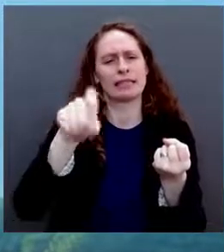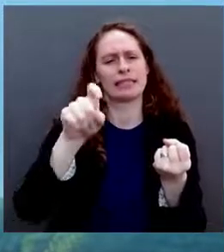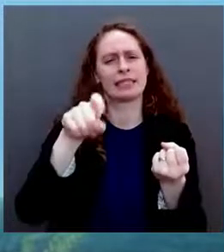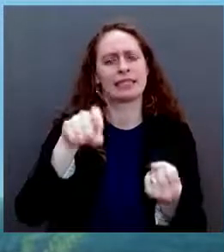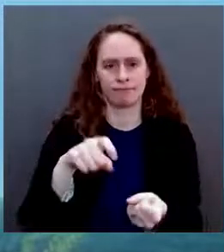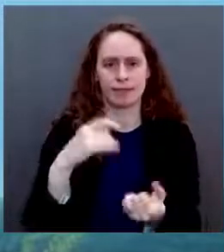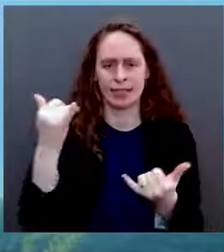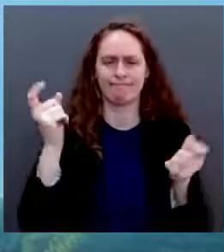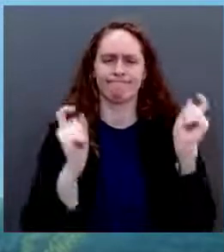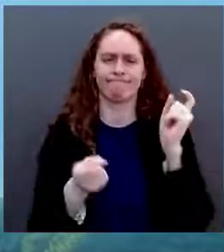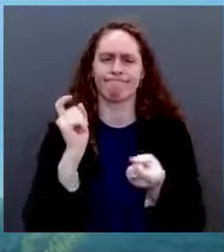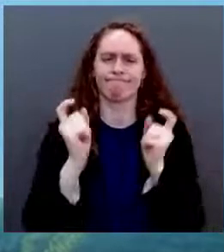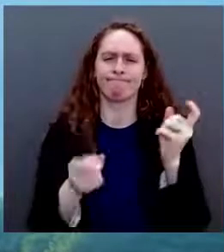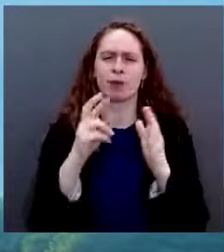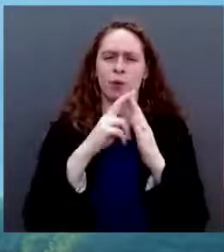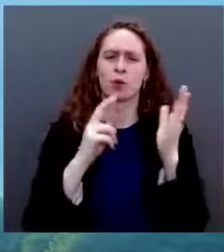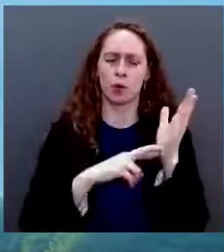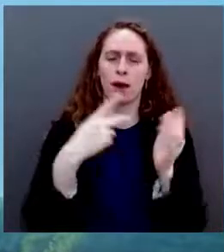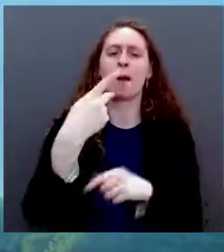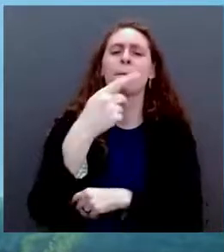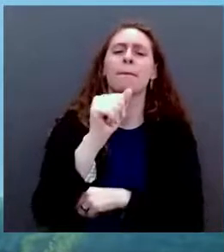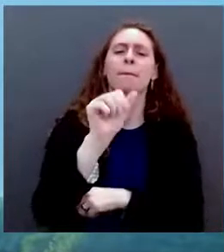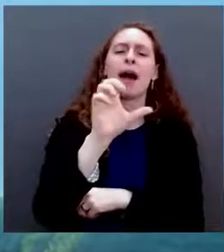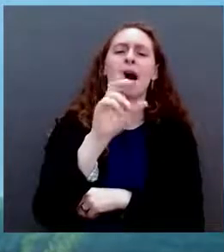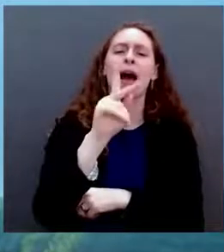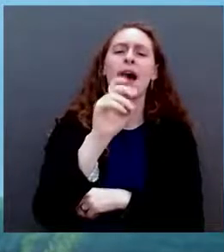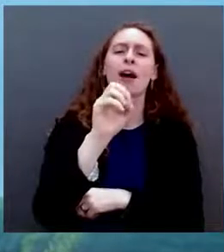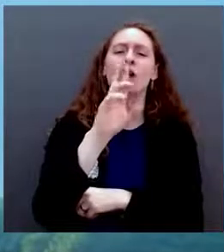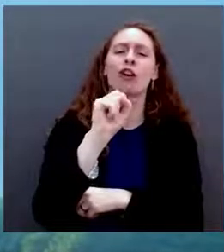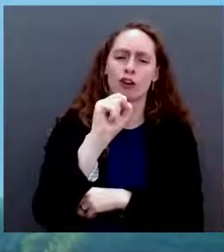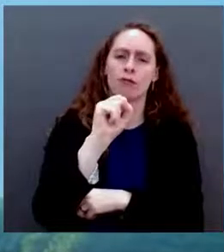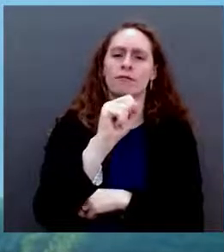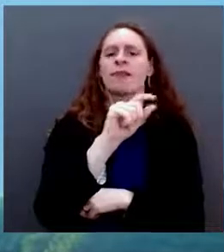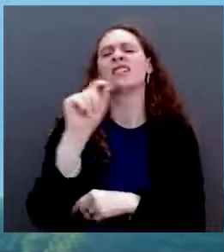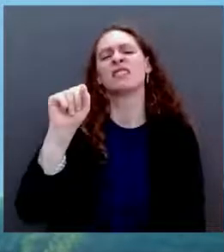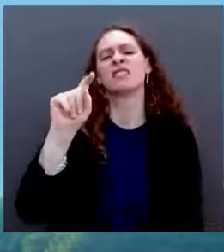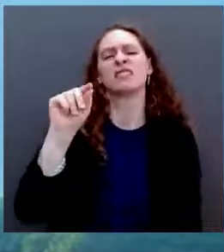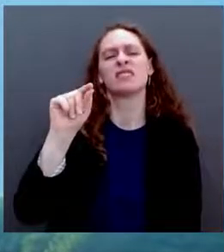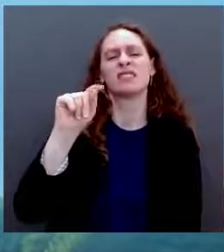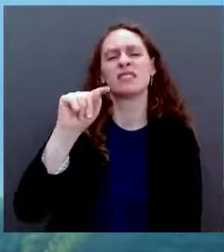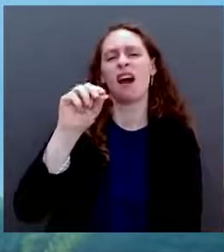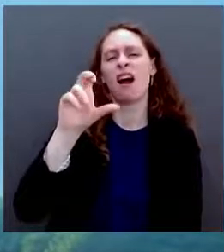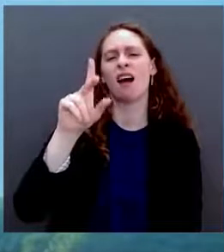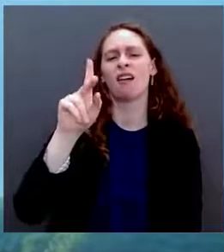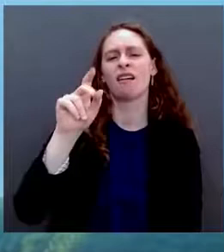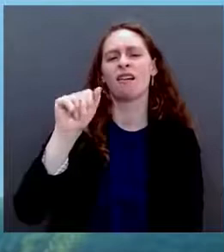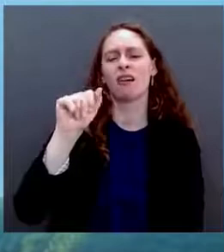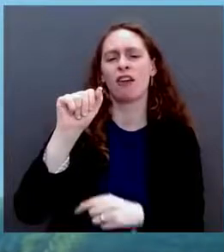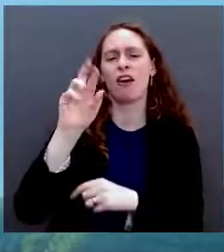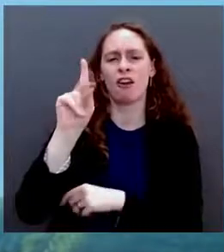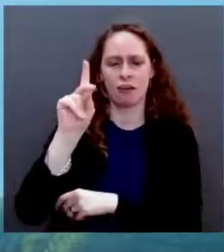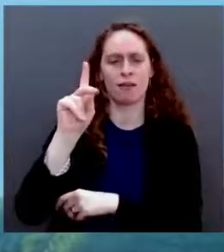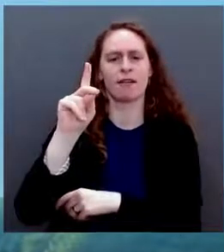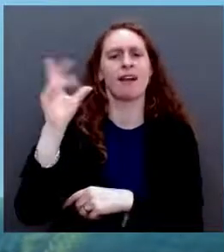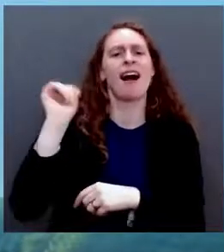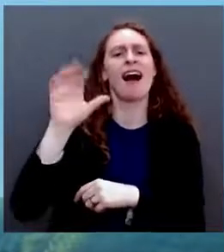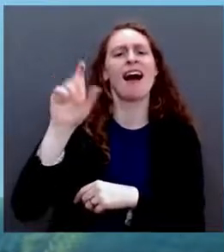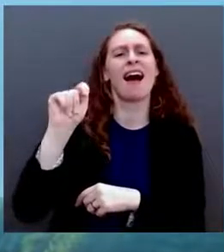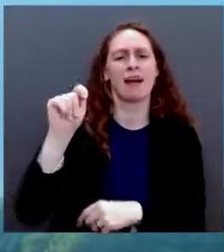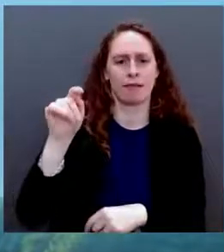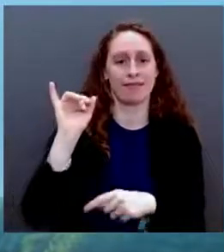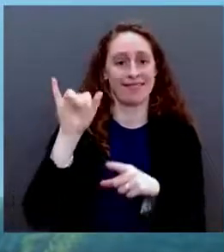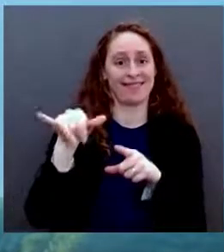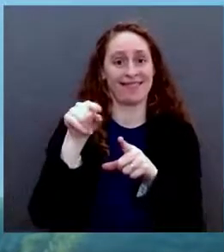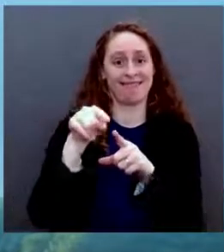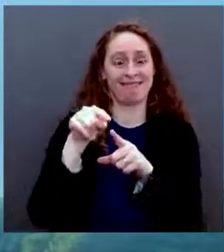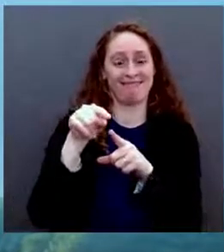in the 1920s that was needed at that time and still needed to protect farmers and ranchers from abuse by processors. The last